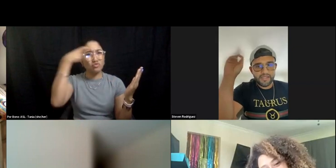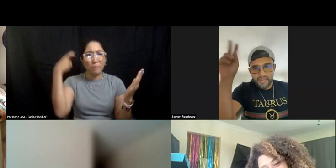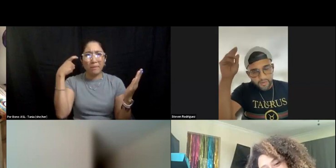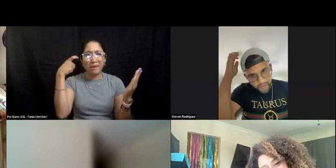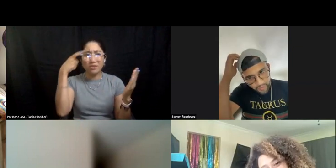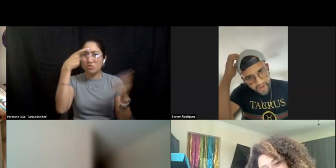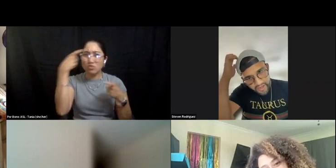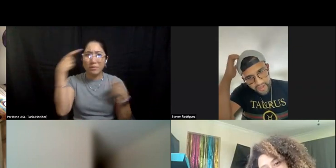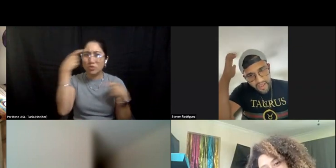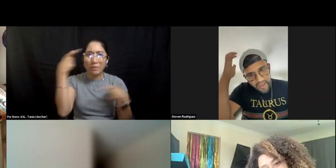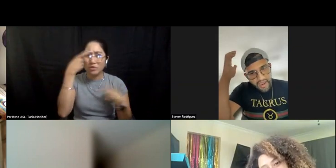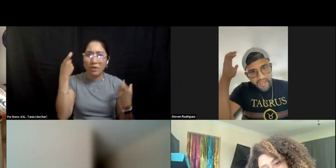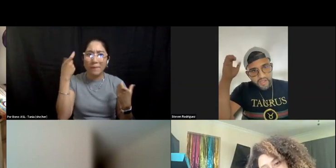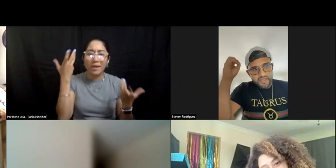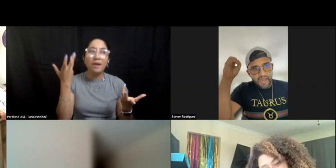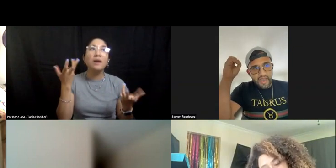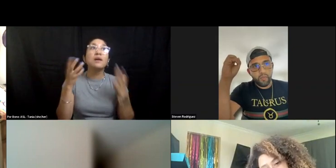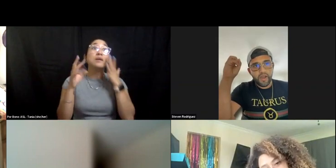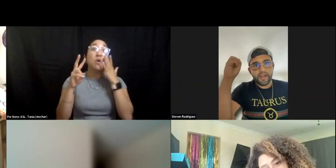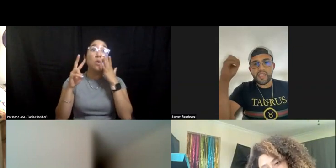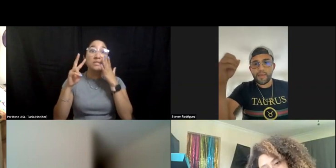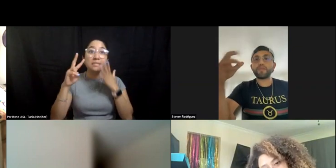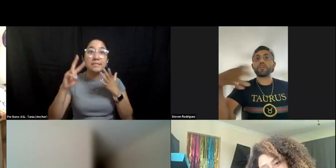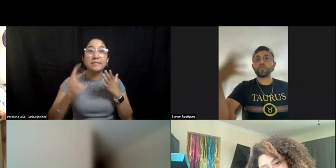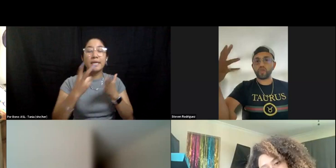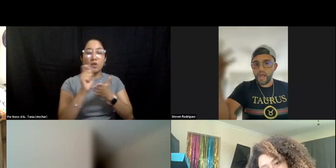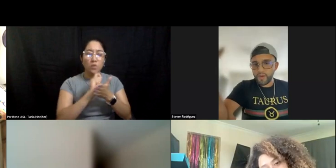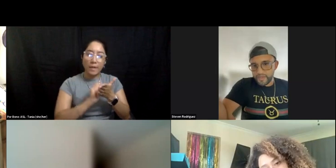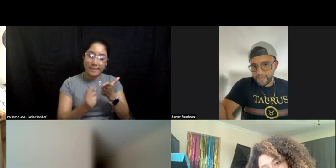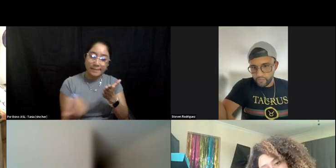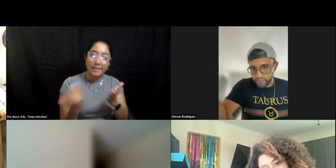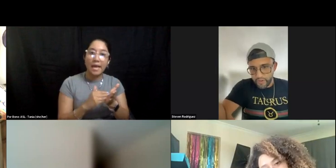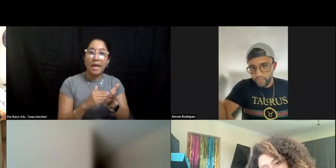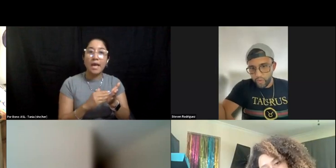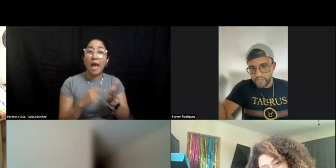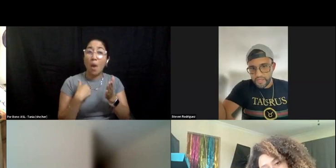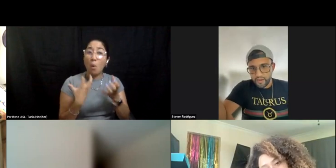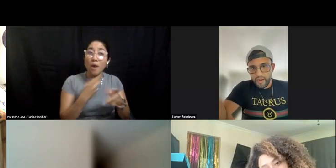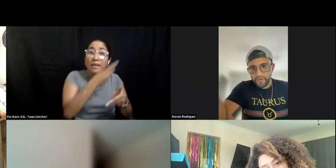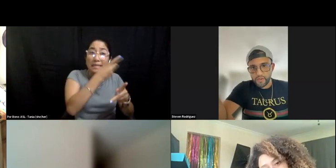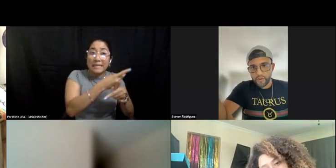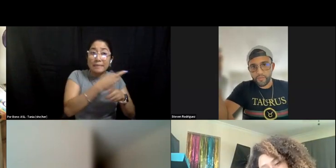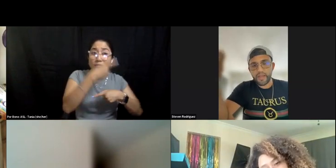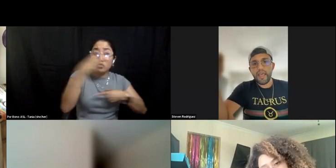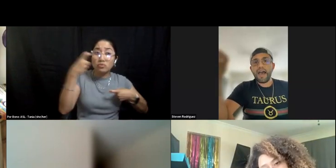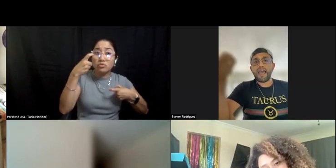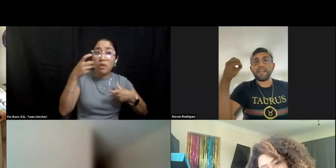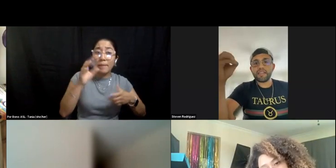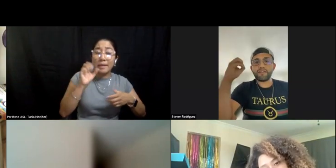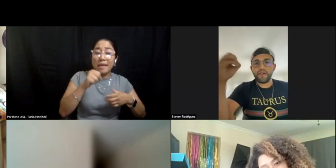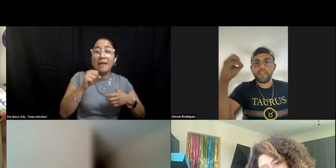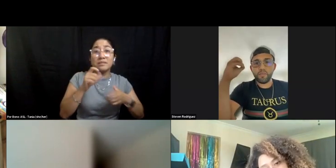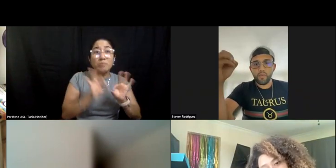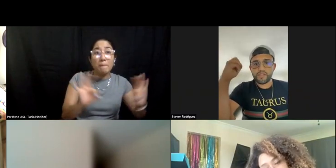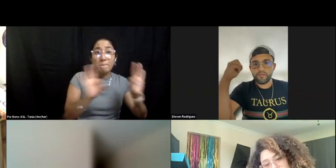my second rewrite, I wanted to keep the trauma because it was very important to tell the conflict story, but I